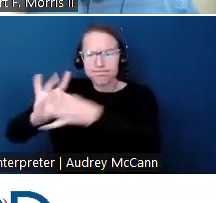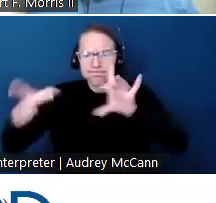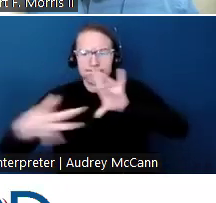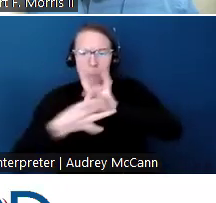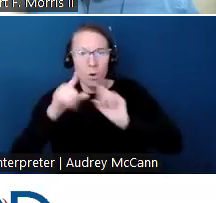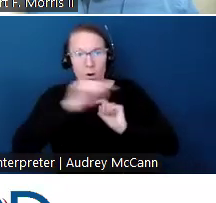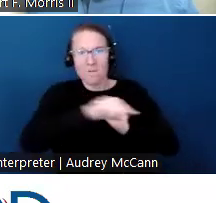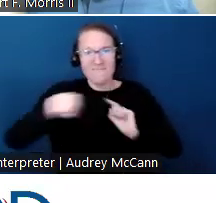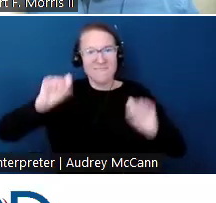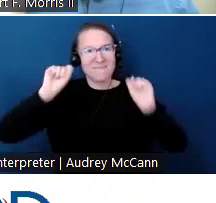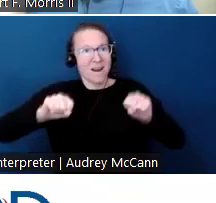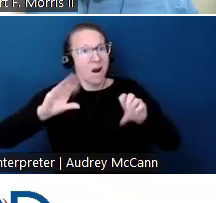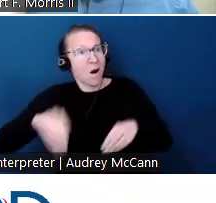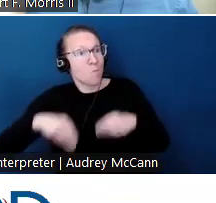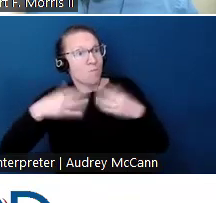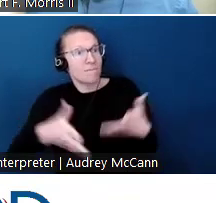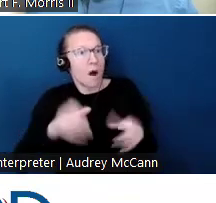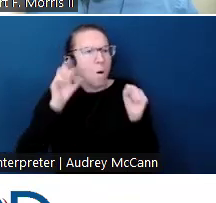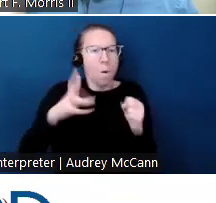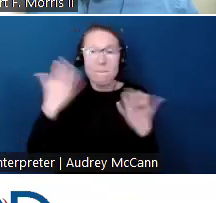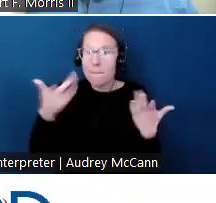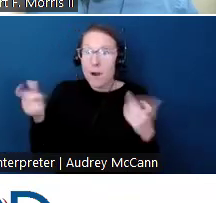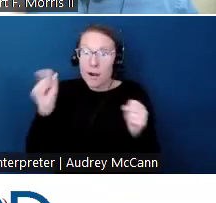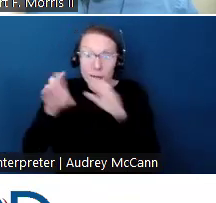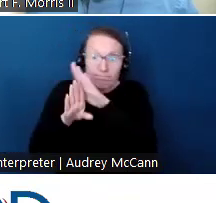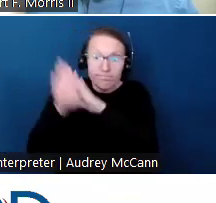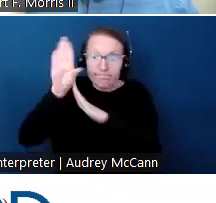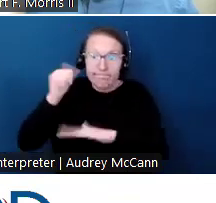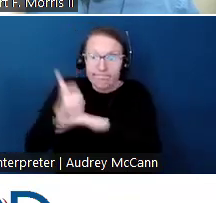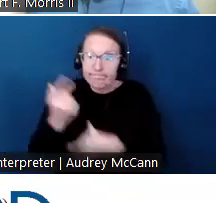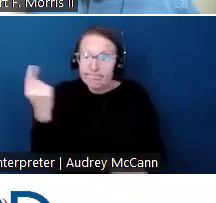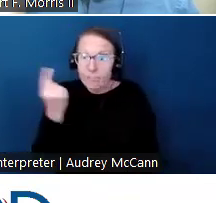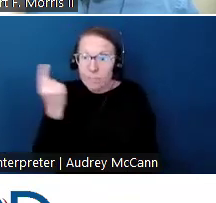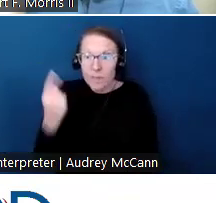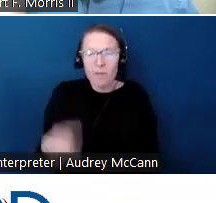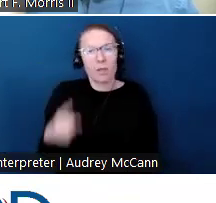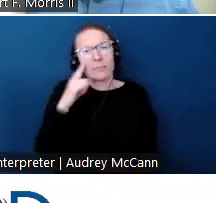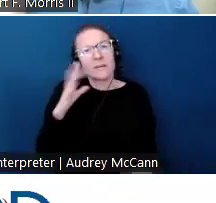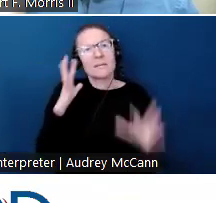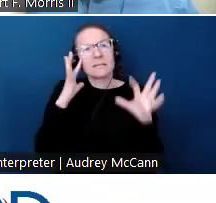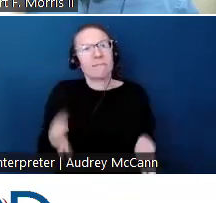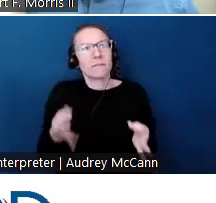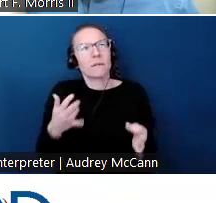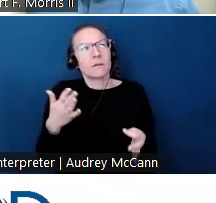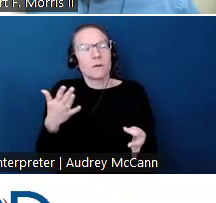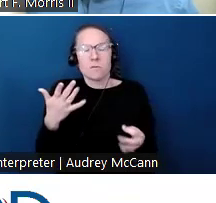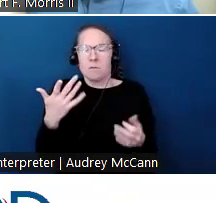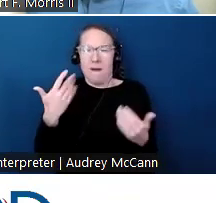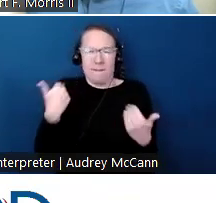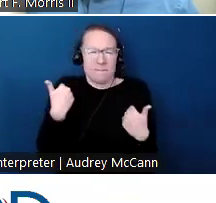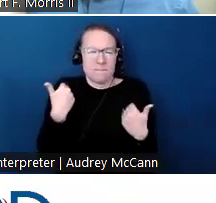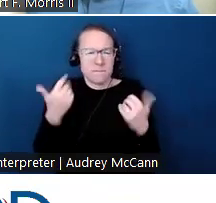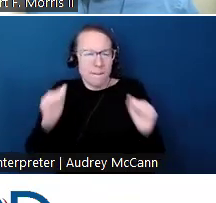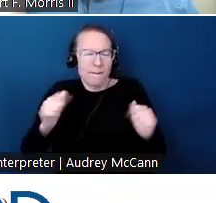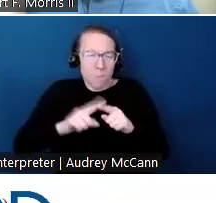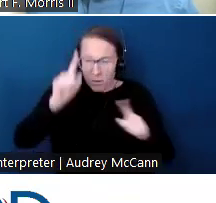it, or maybe they can work on kind of creating that. I think that it's definitely a place for a lot of innovation and creativity.